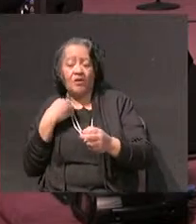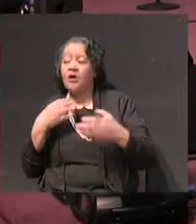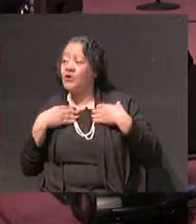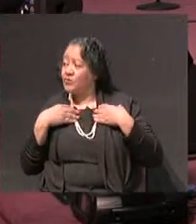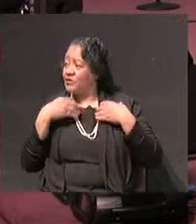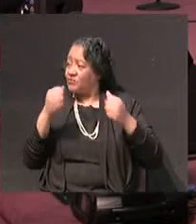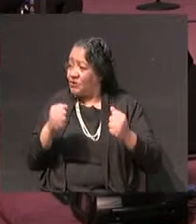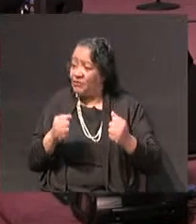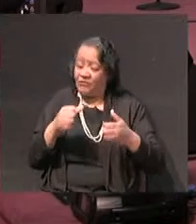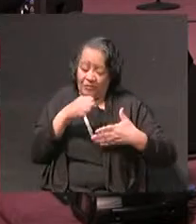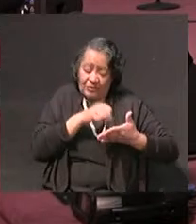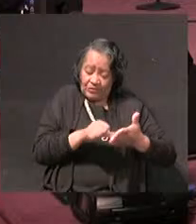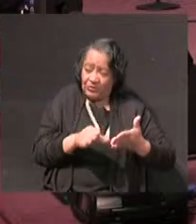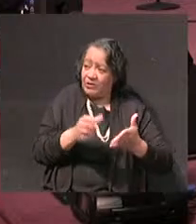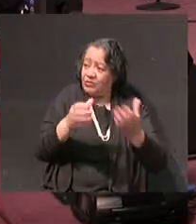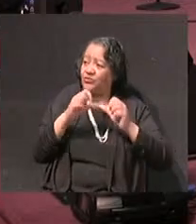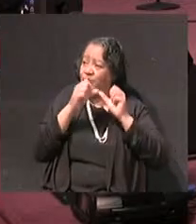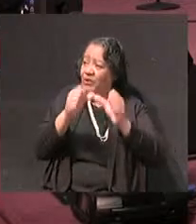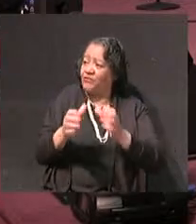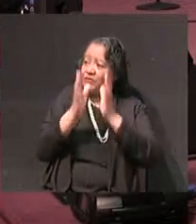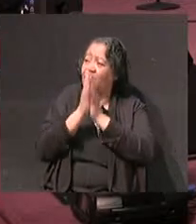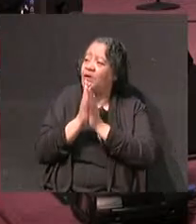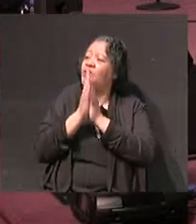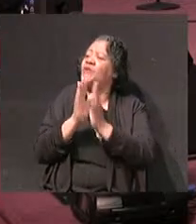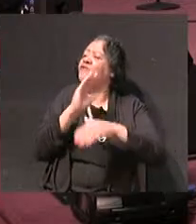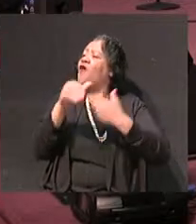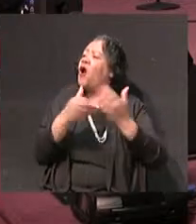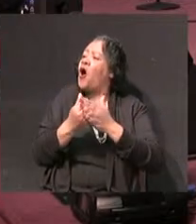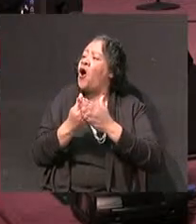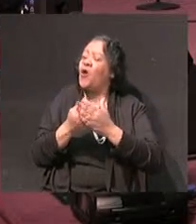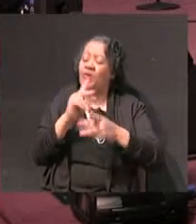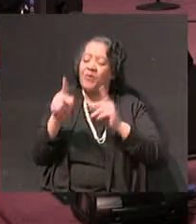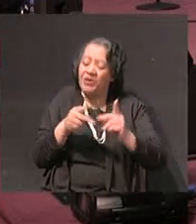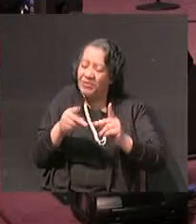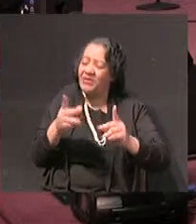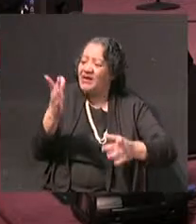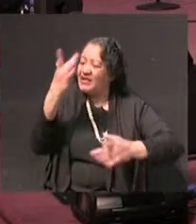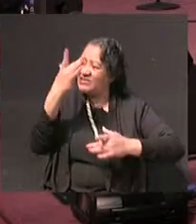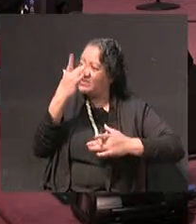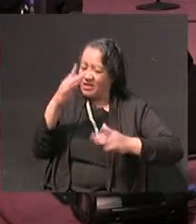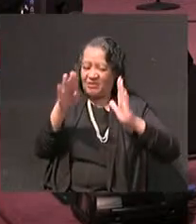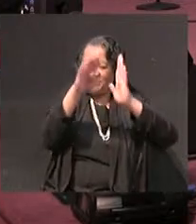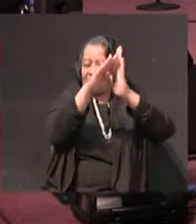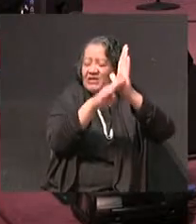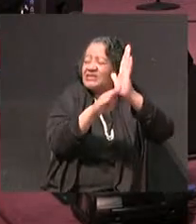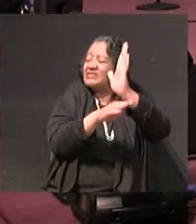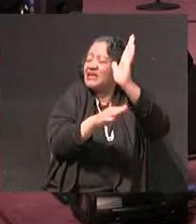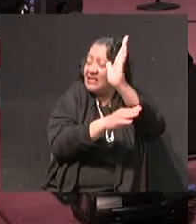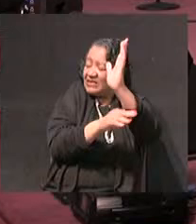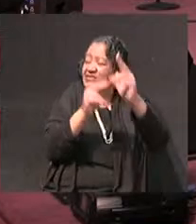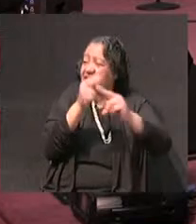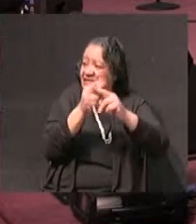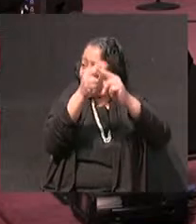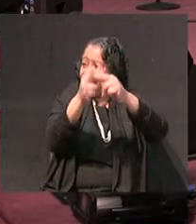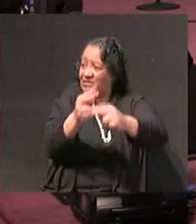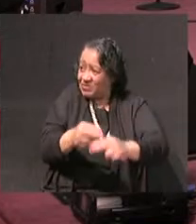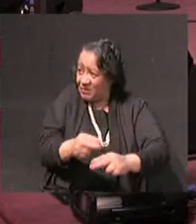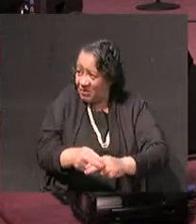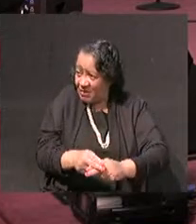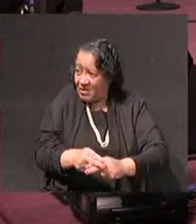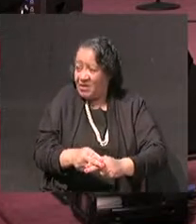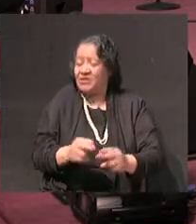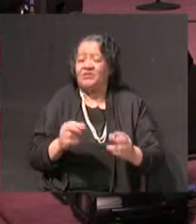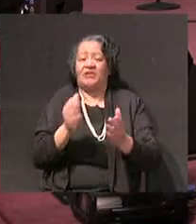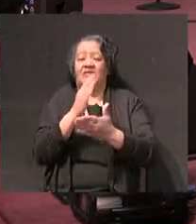from surgery. We want to continue to pray for Ralph and Marilyn Smock, along with their family. Ralph's brother, Clarence